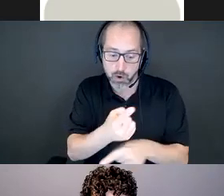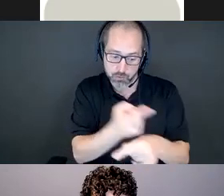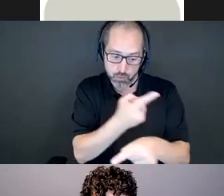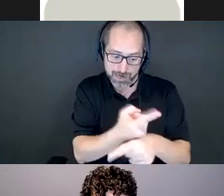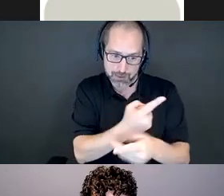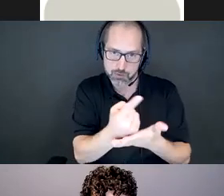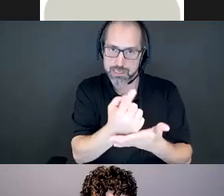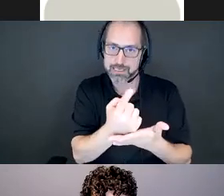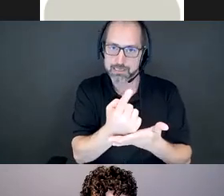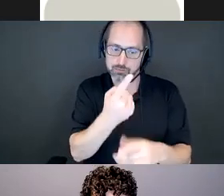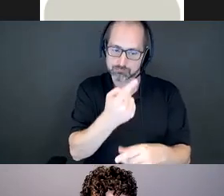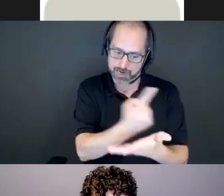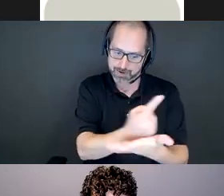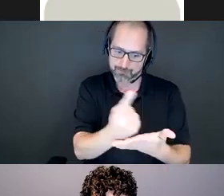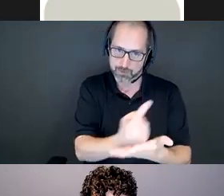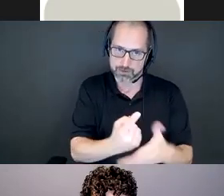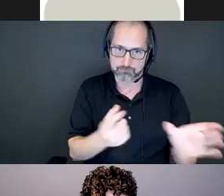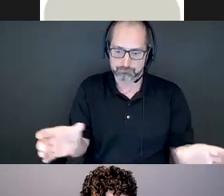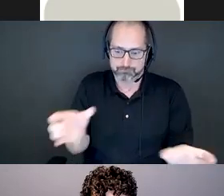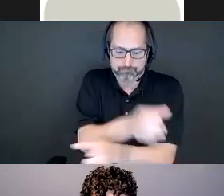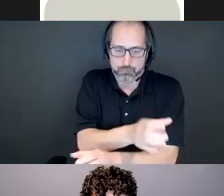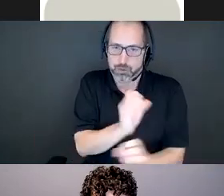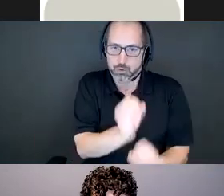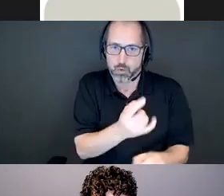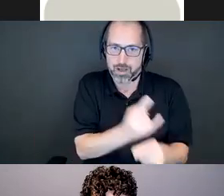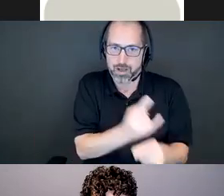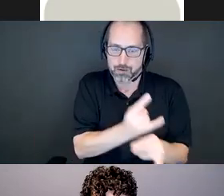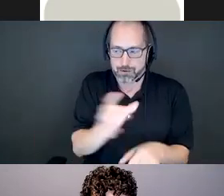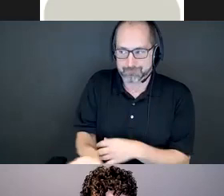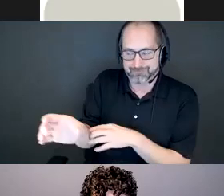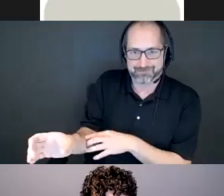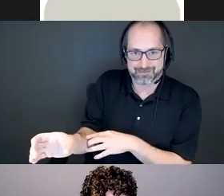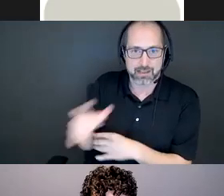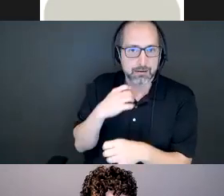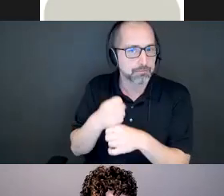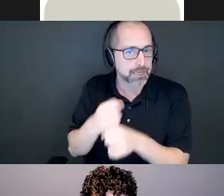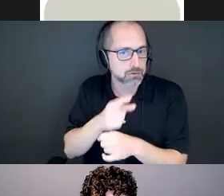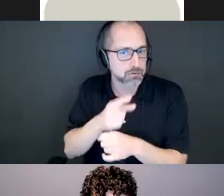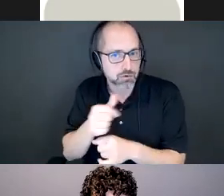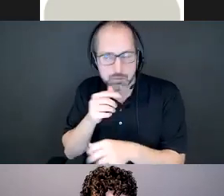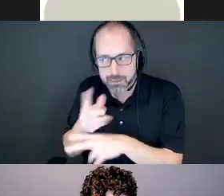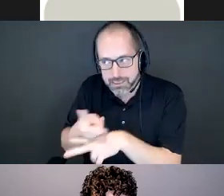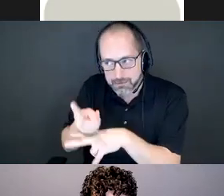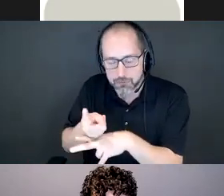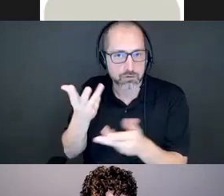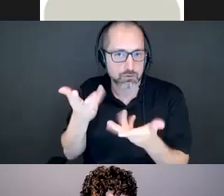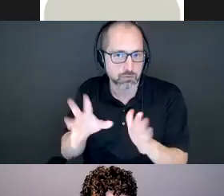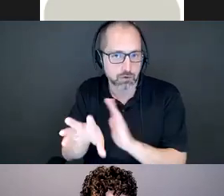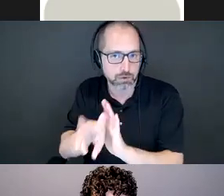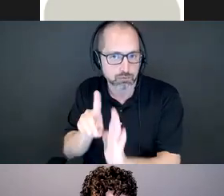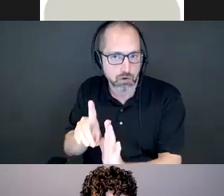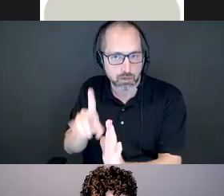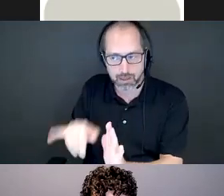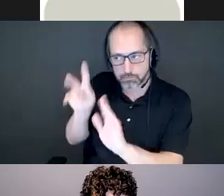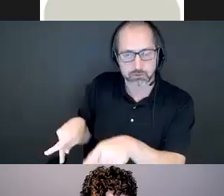with one de-alcoholized to make sure that they don't go into withdrawal. You also want to make sure that